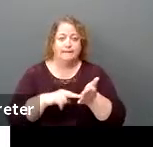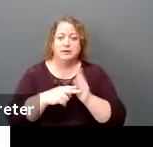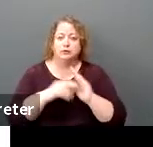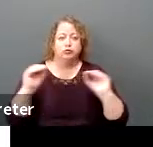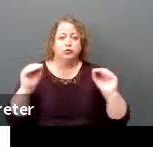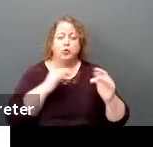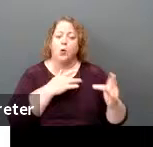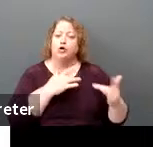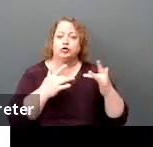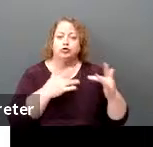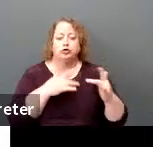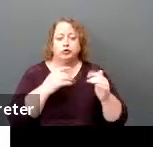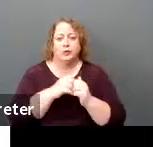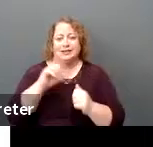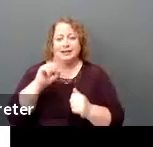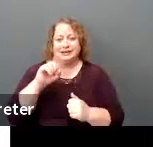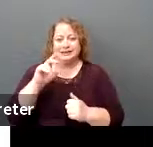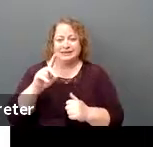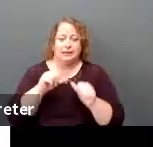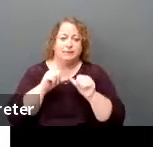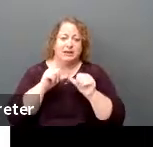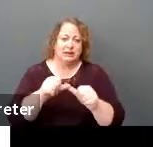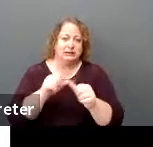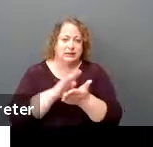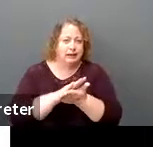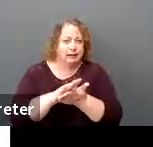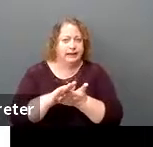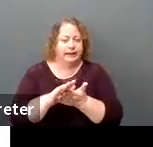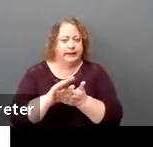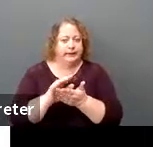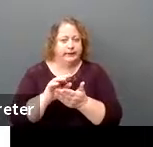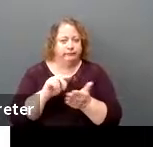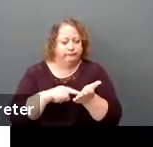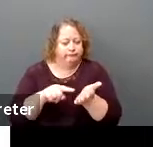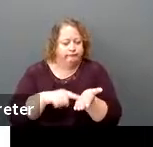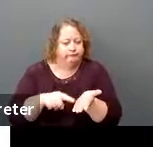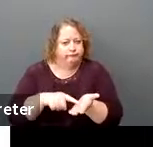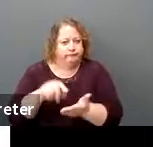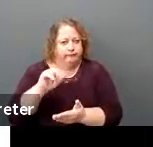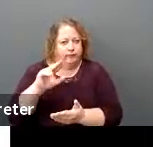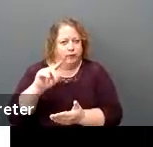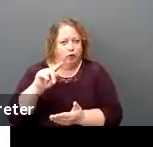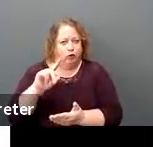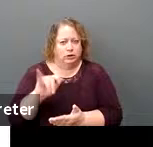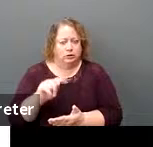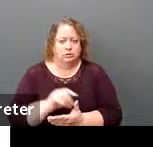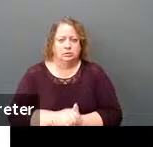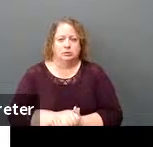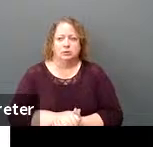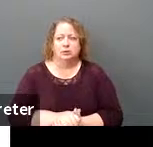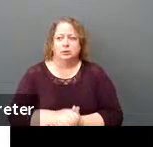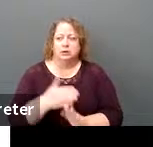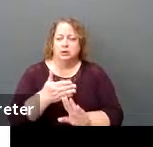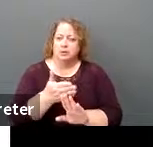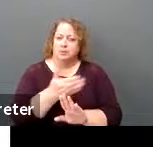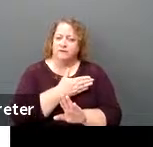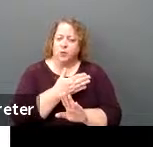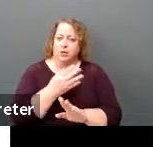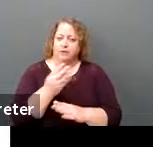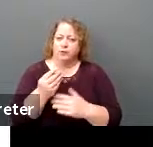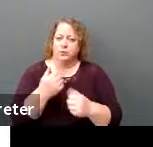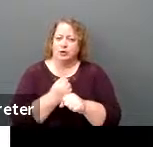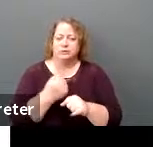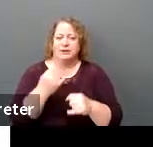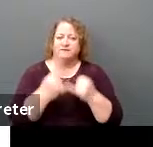no concerns and SSD maintains a clean audit. The audit, historically, prior to the last few years,